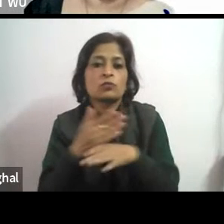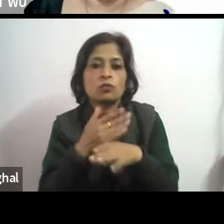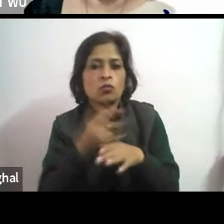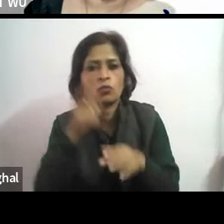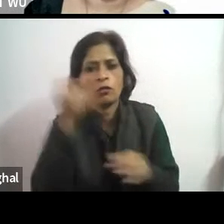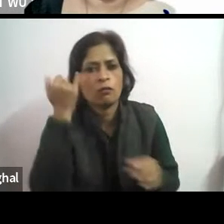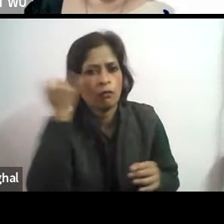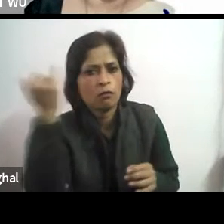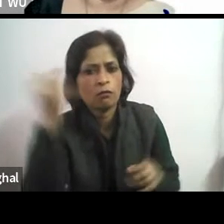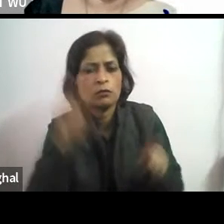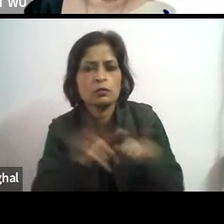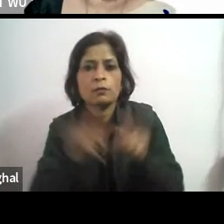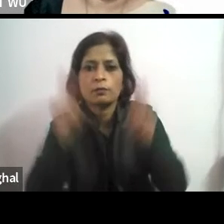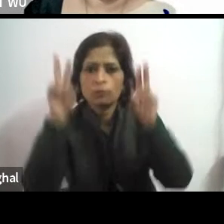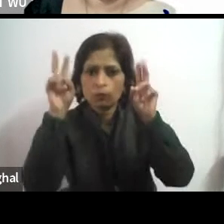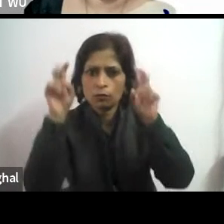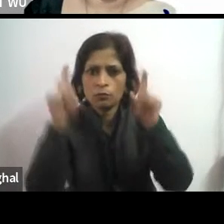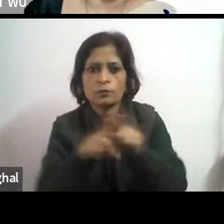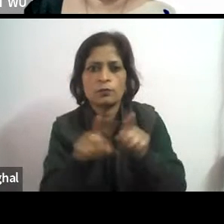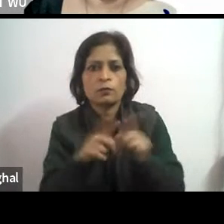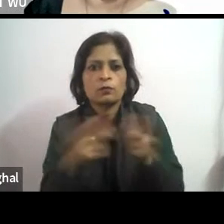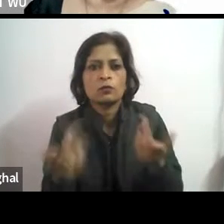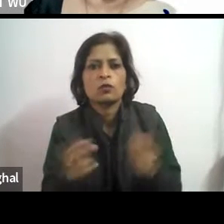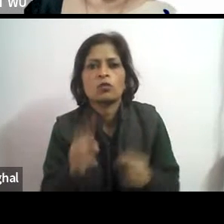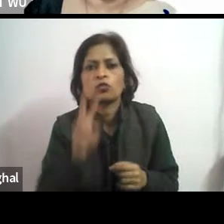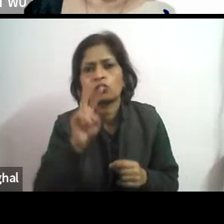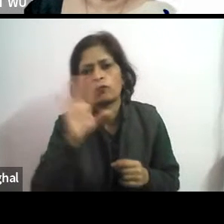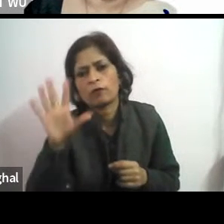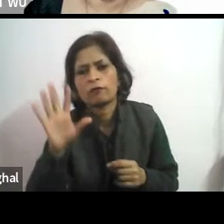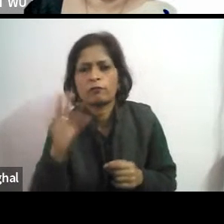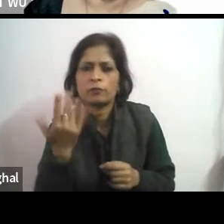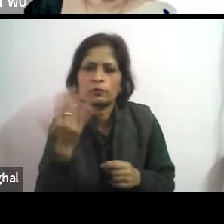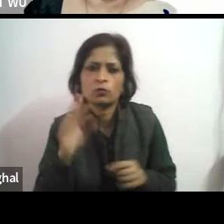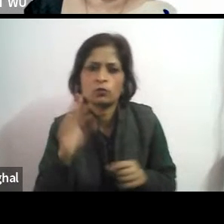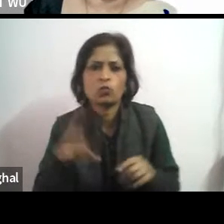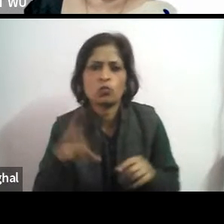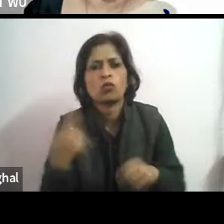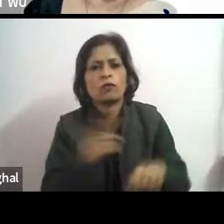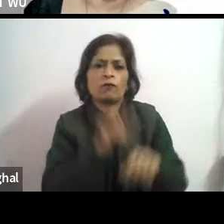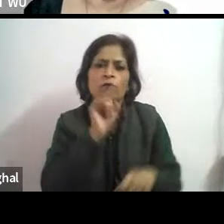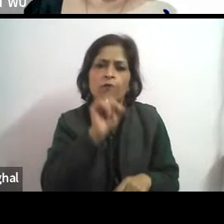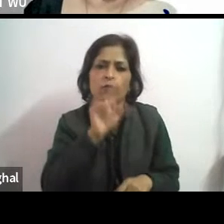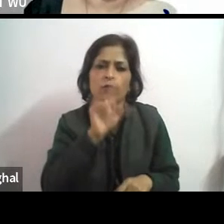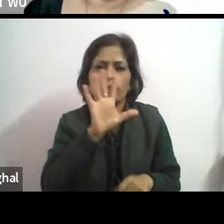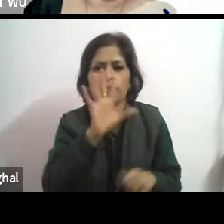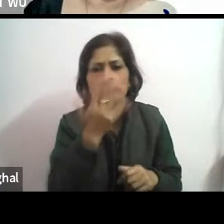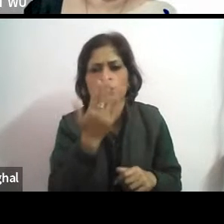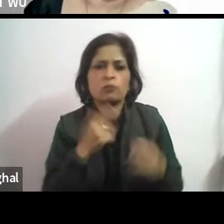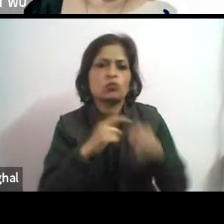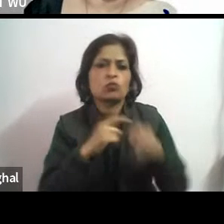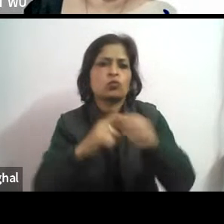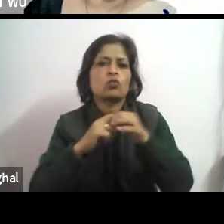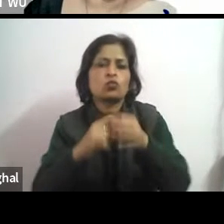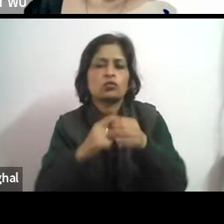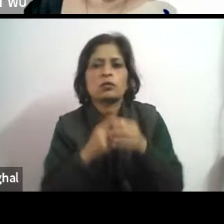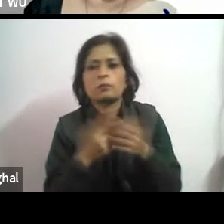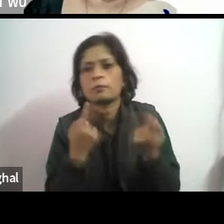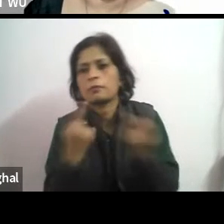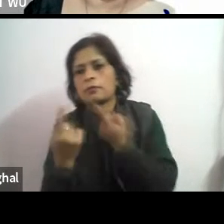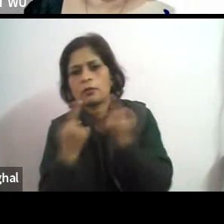the theme for about 25 to 30 minutes, and we can have 15 minutes where we can have some sort of interaction with